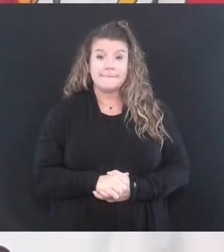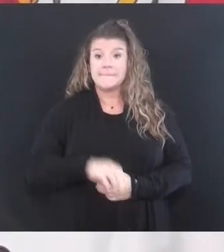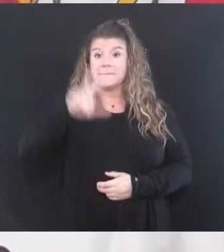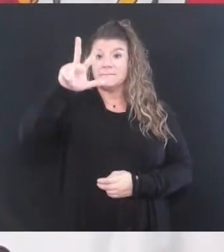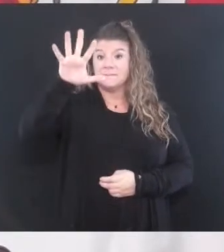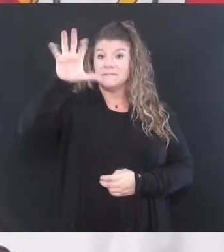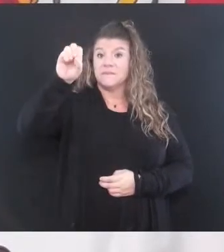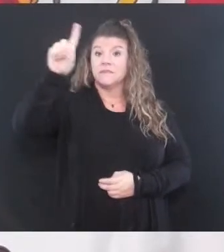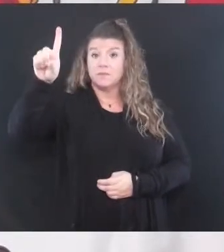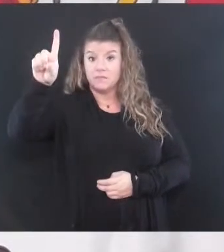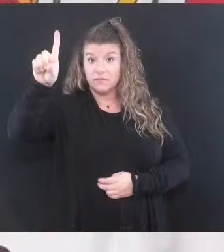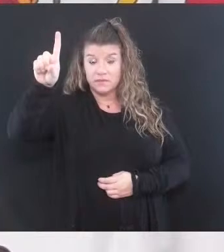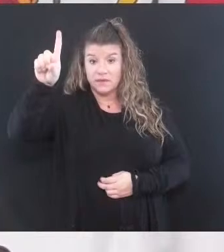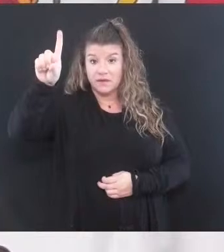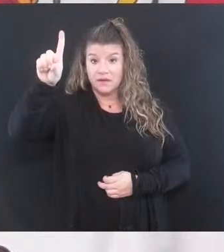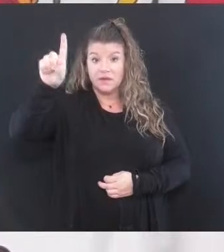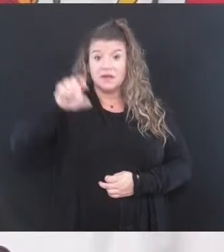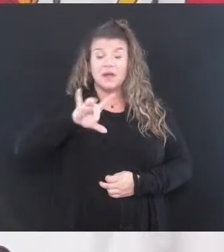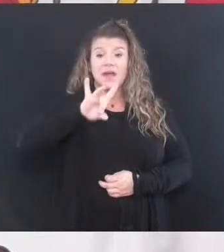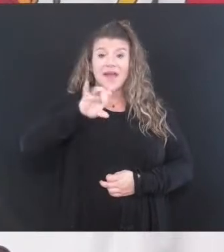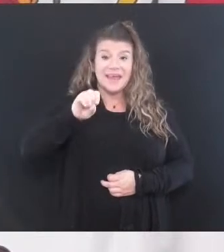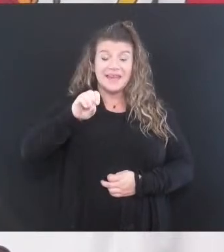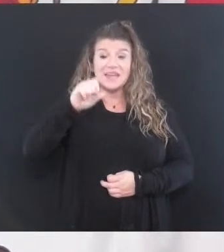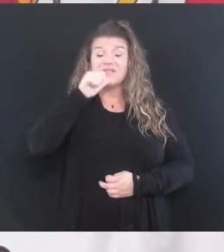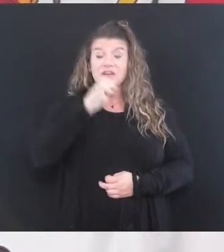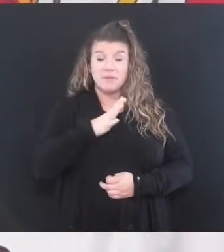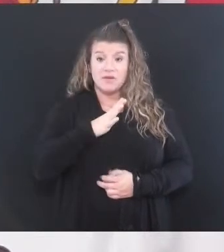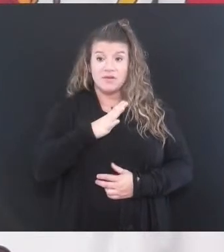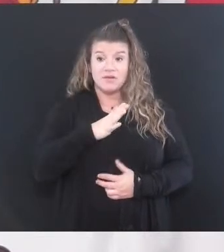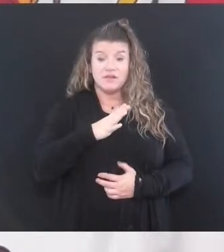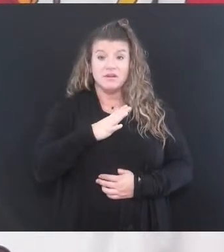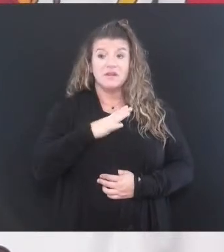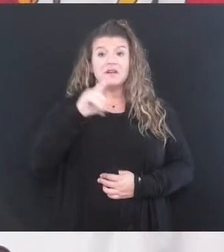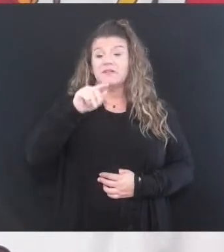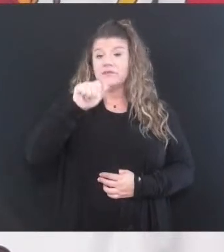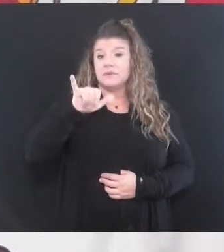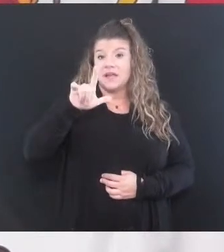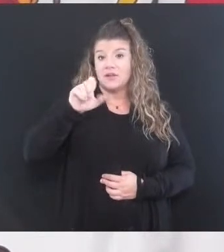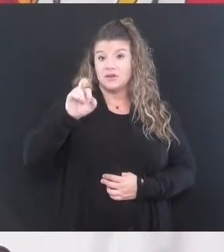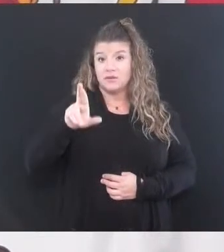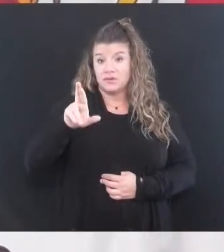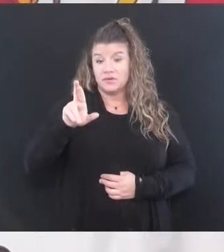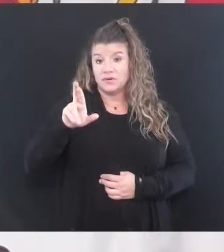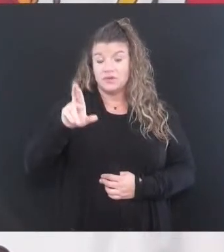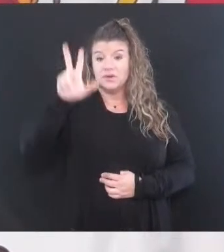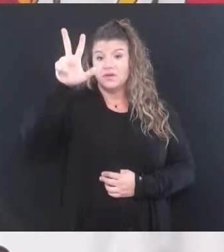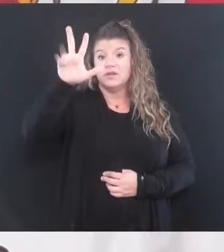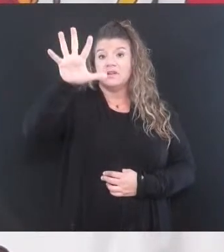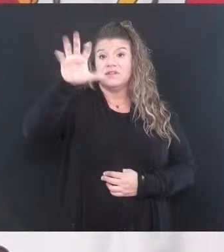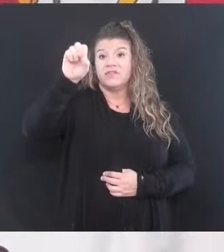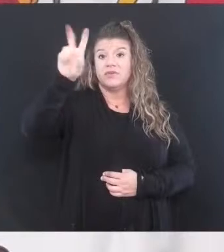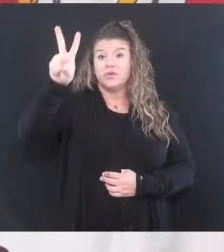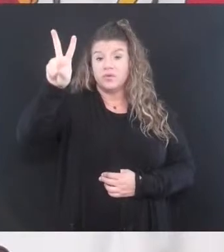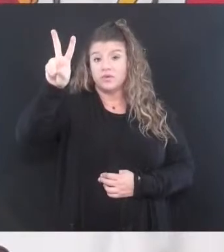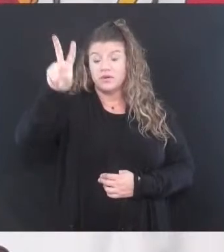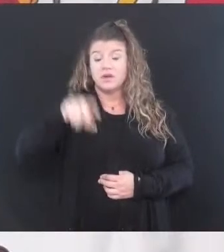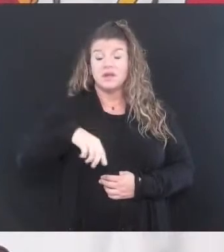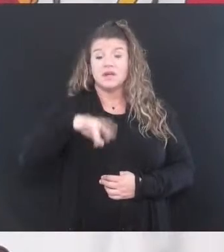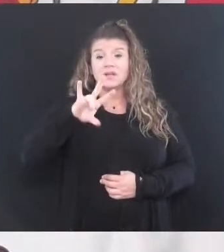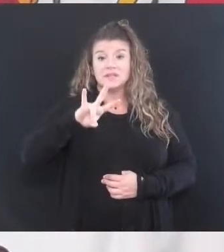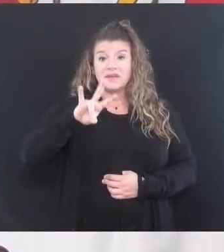3,501st death is an 80-year-old female from Taylor County. The 3,502nd death